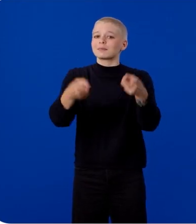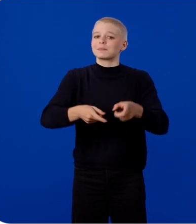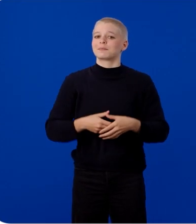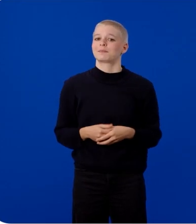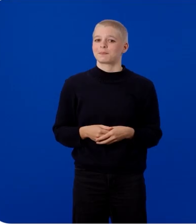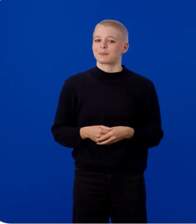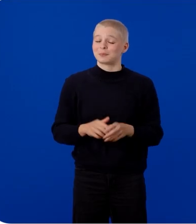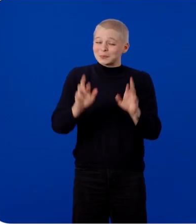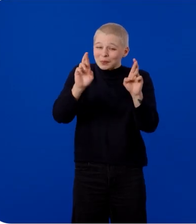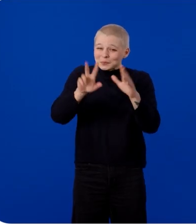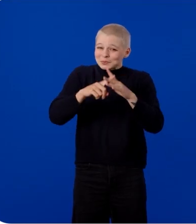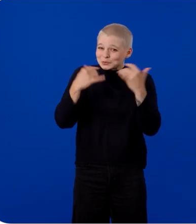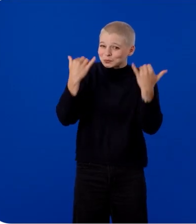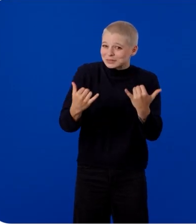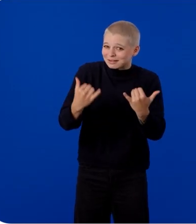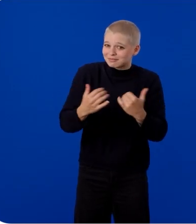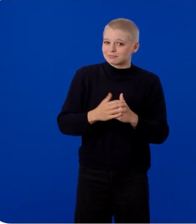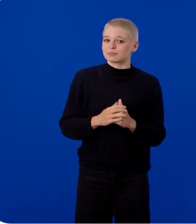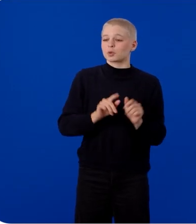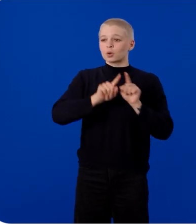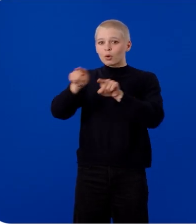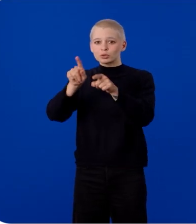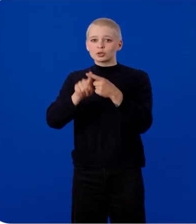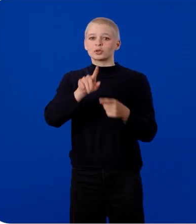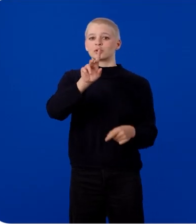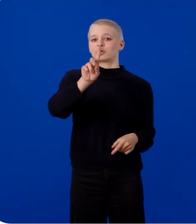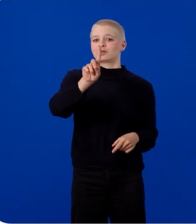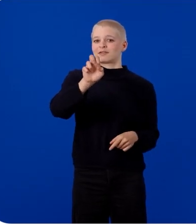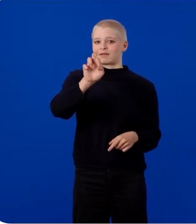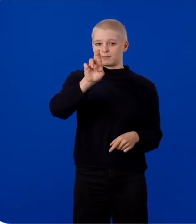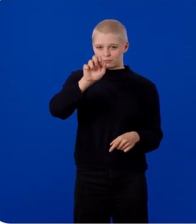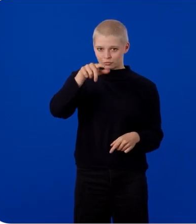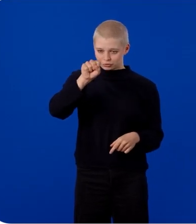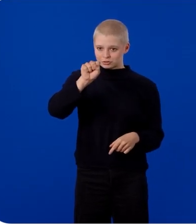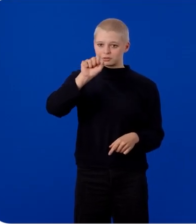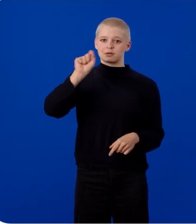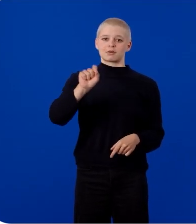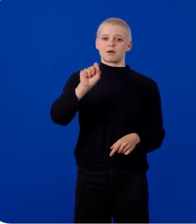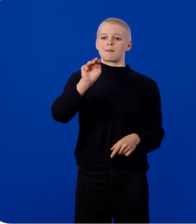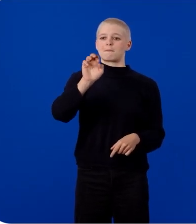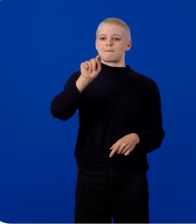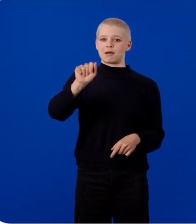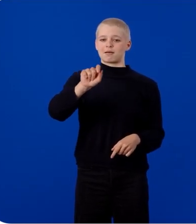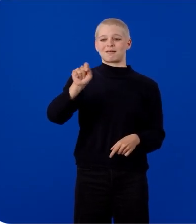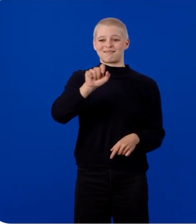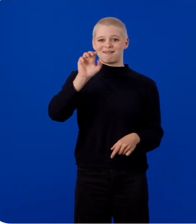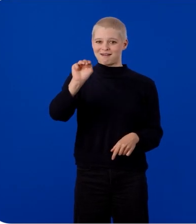get started today. Please go to developers.meta.com to learn more.